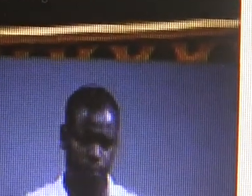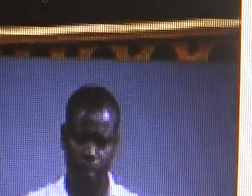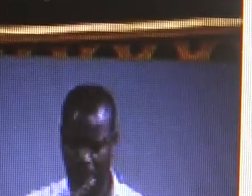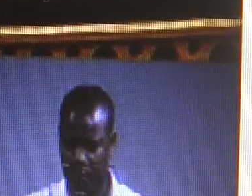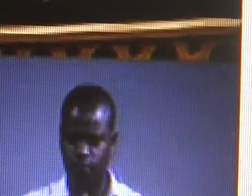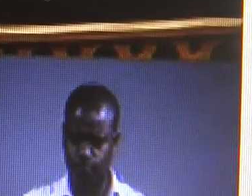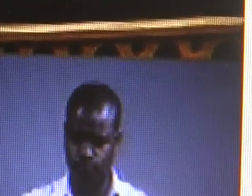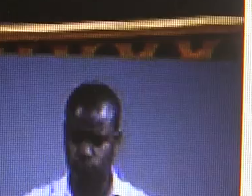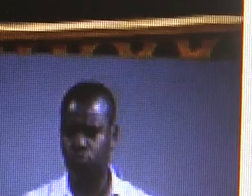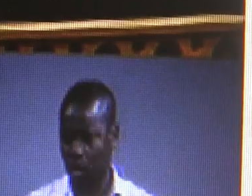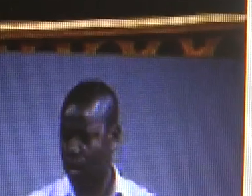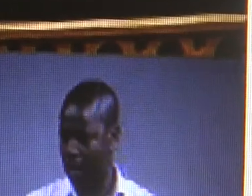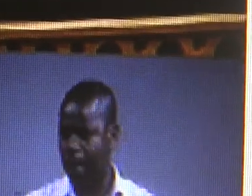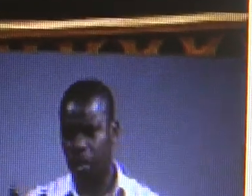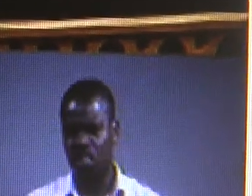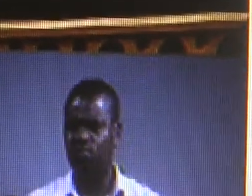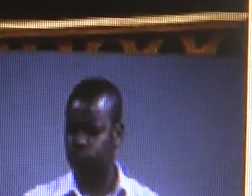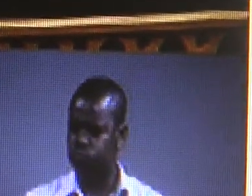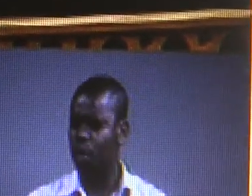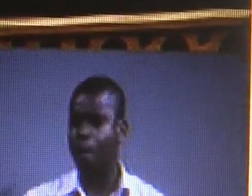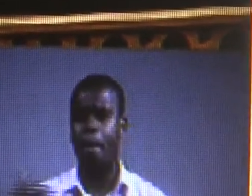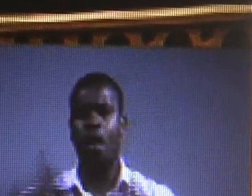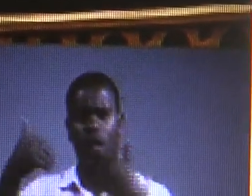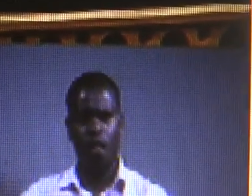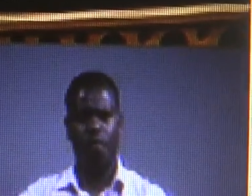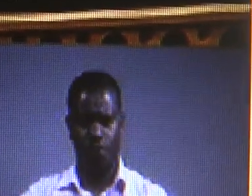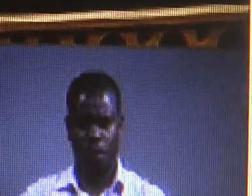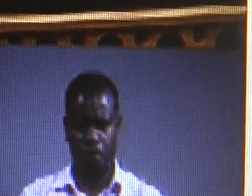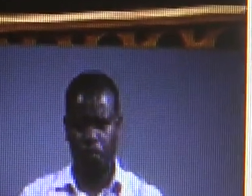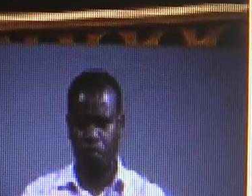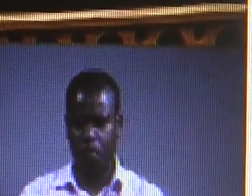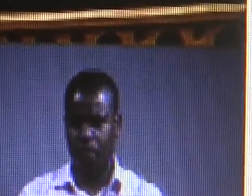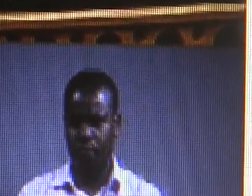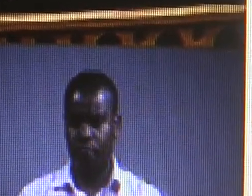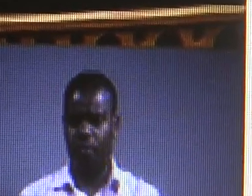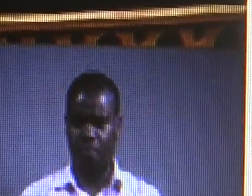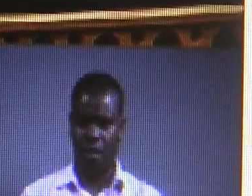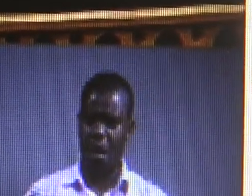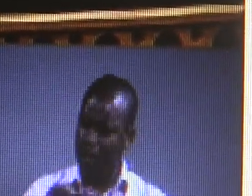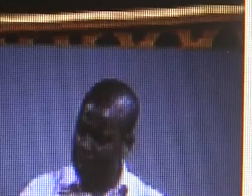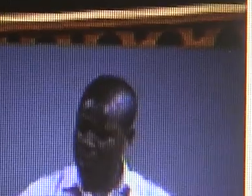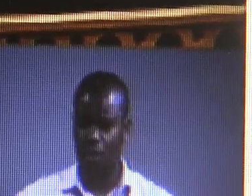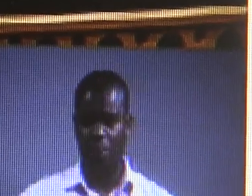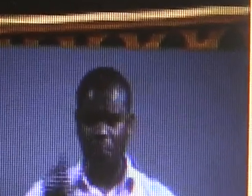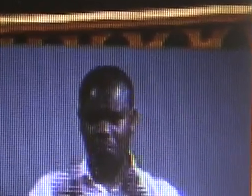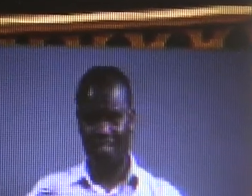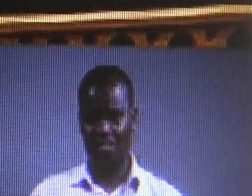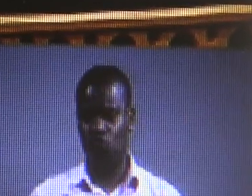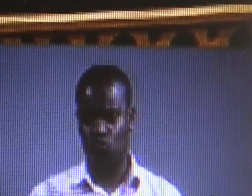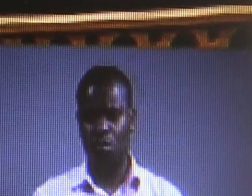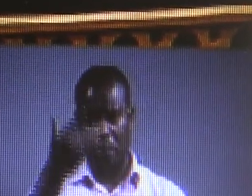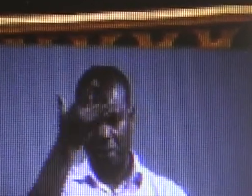systems such as medical marijuana, bicarbonate of sodium, or many other therapies which are available out